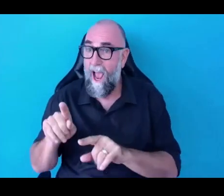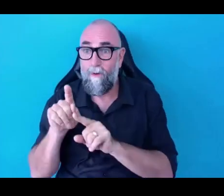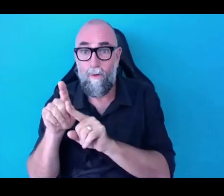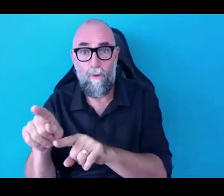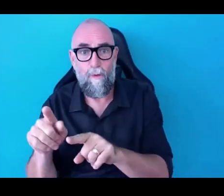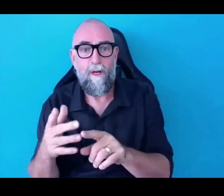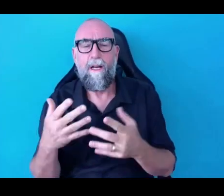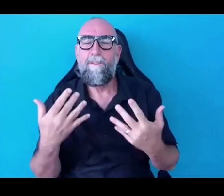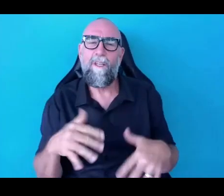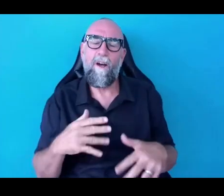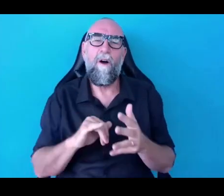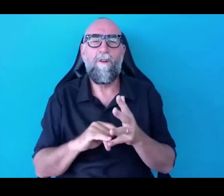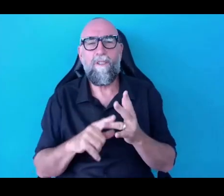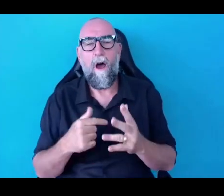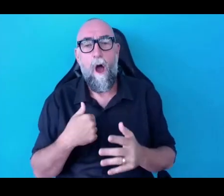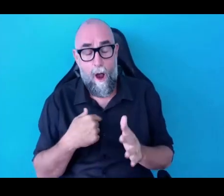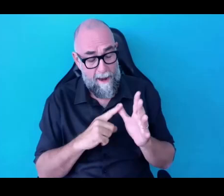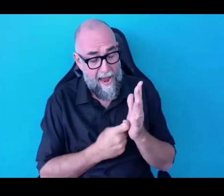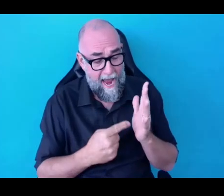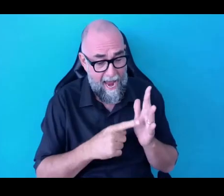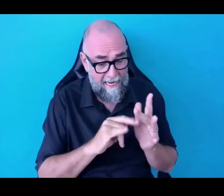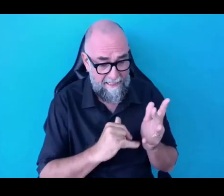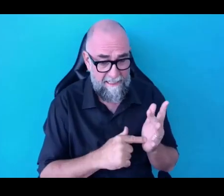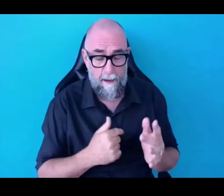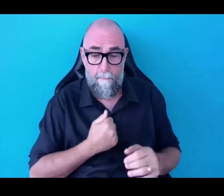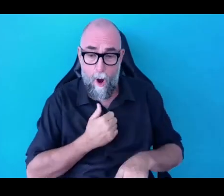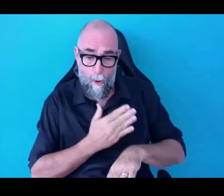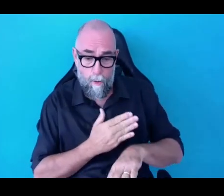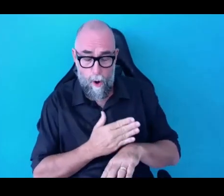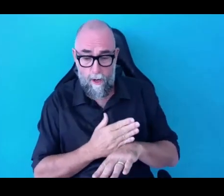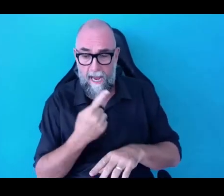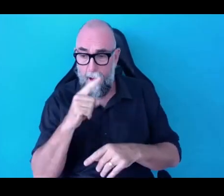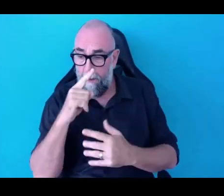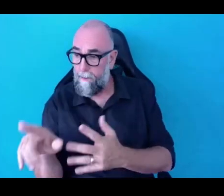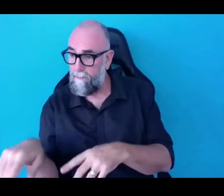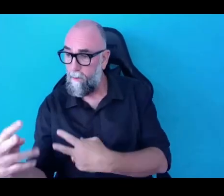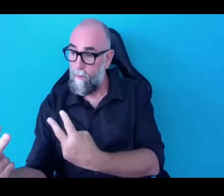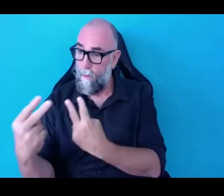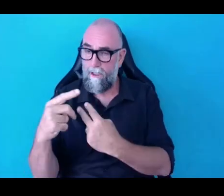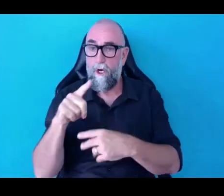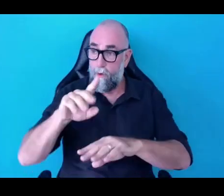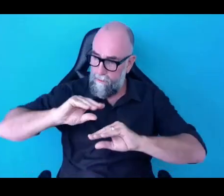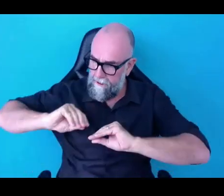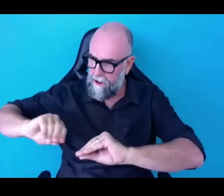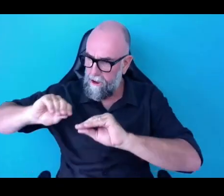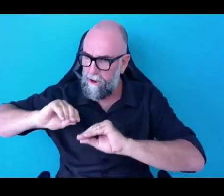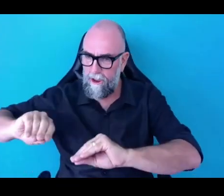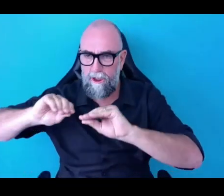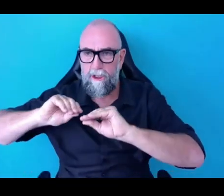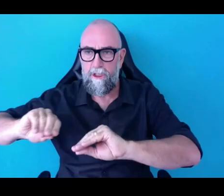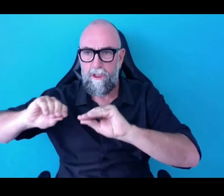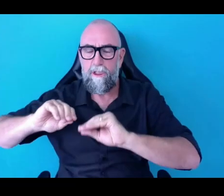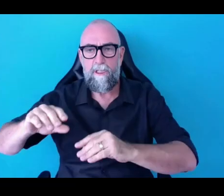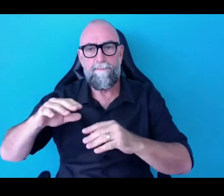incredible conduits between my work and the people that you all educate. One of the best ways to share our history and stories is through